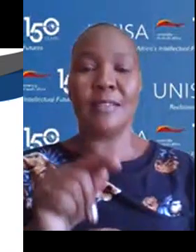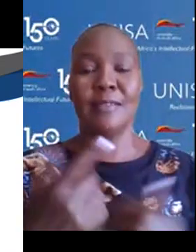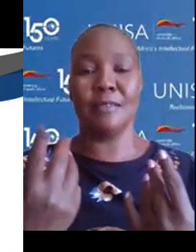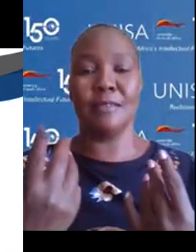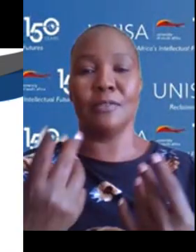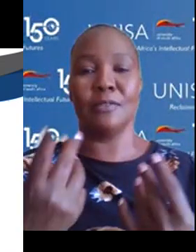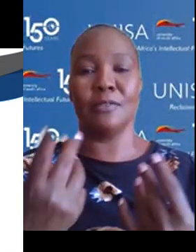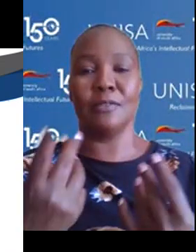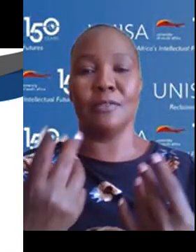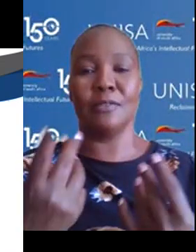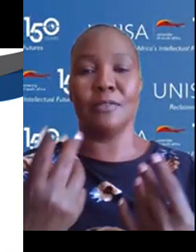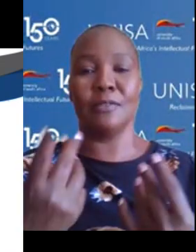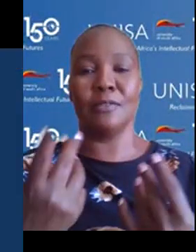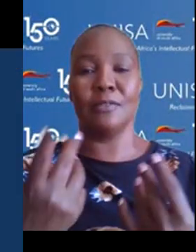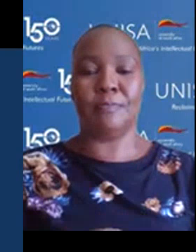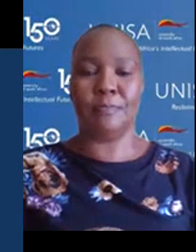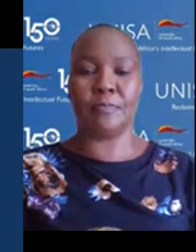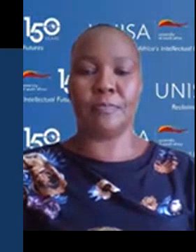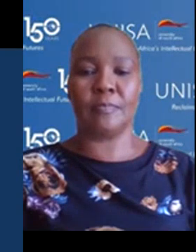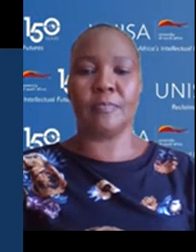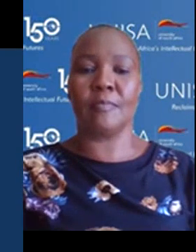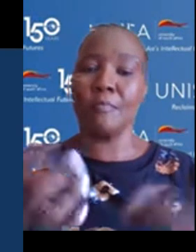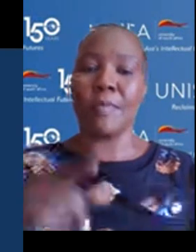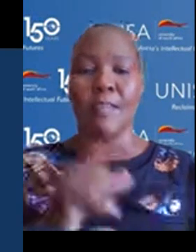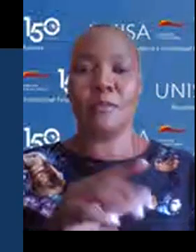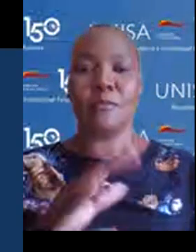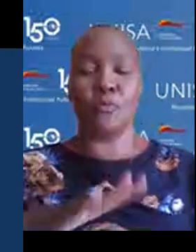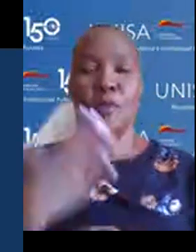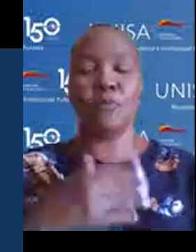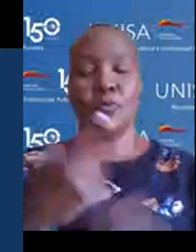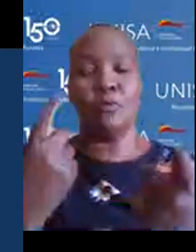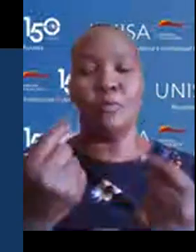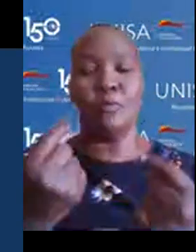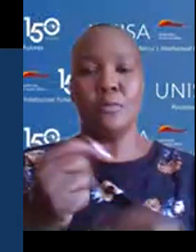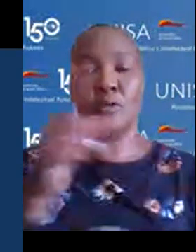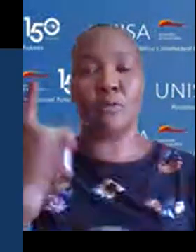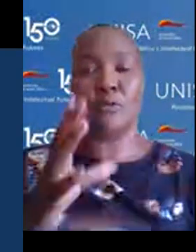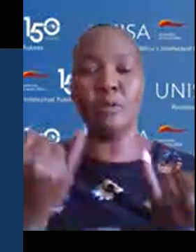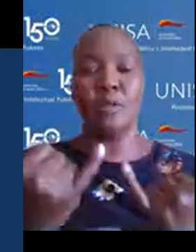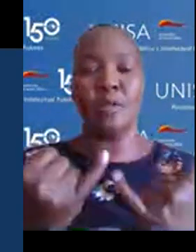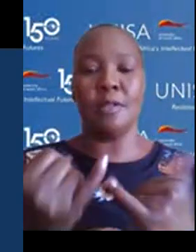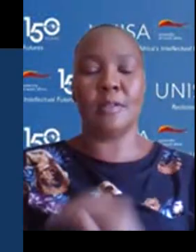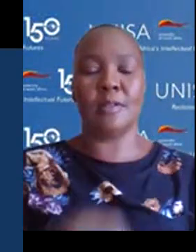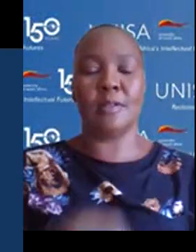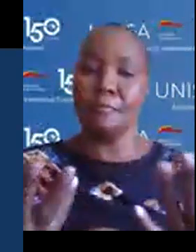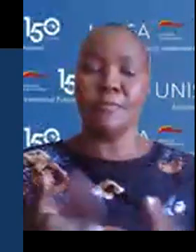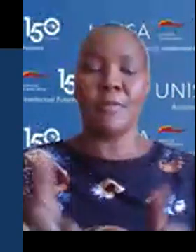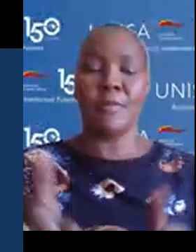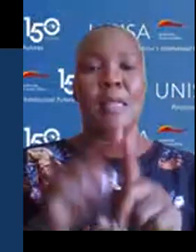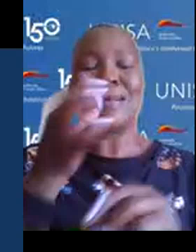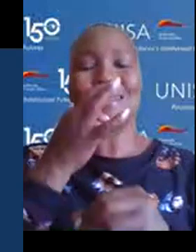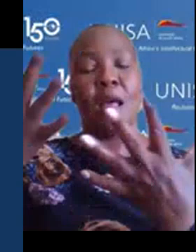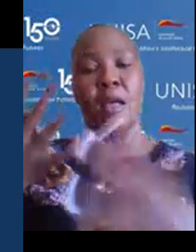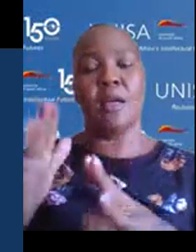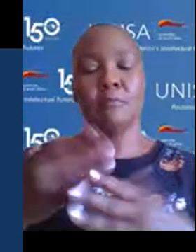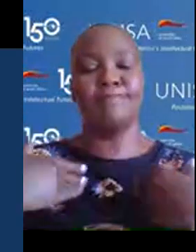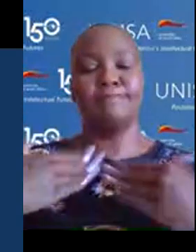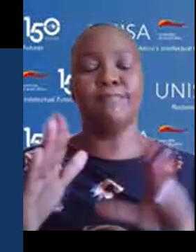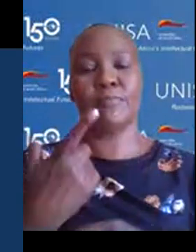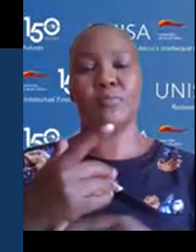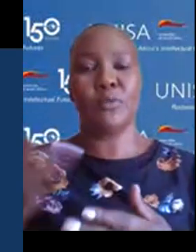we're going to set, because this is really what we want to do with you guys today. So as I said, we're going to start off with